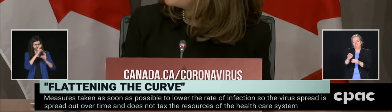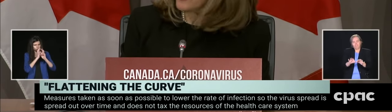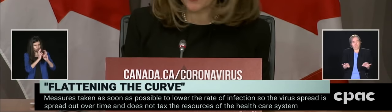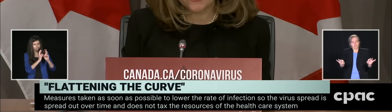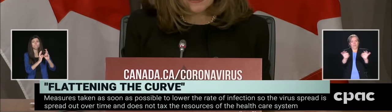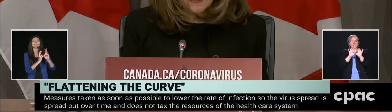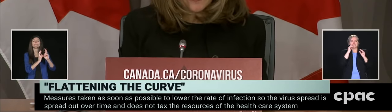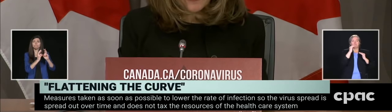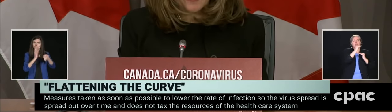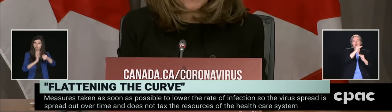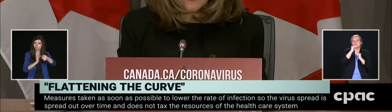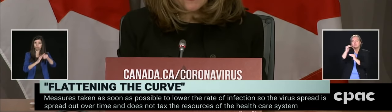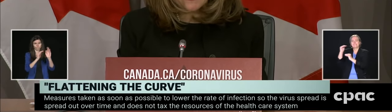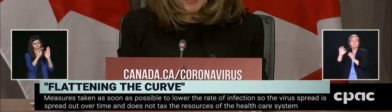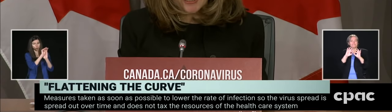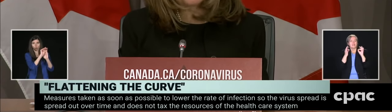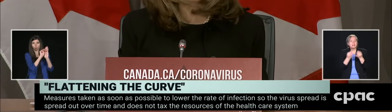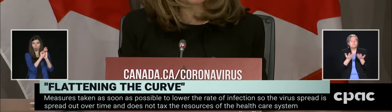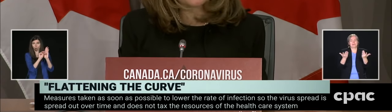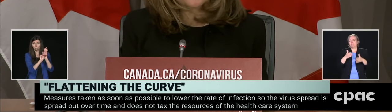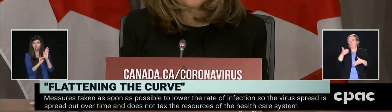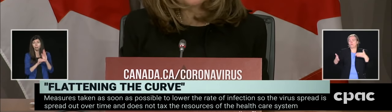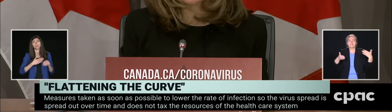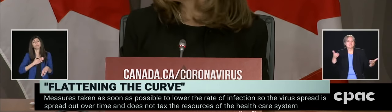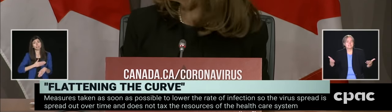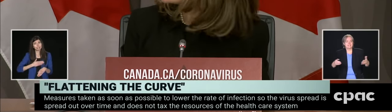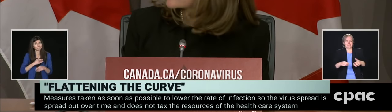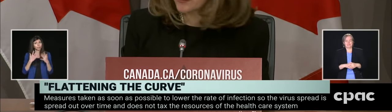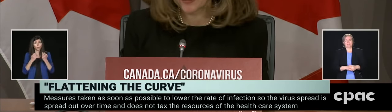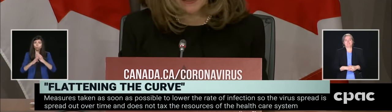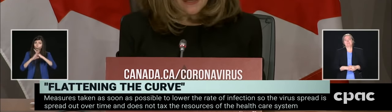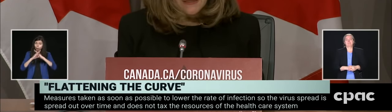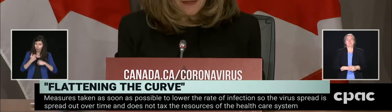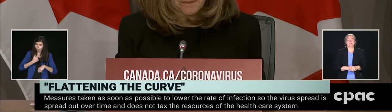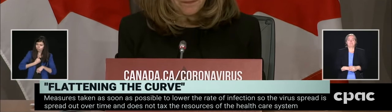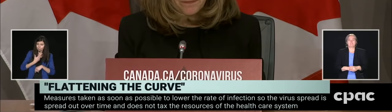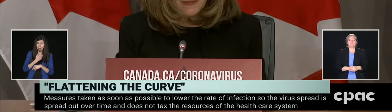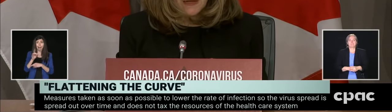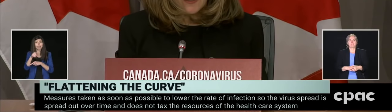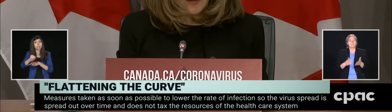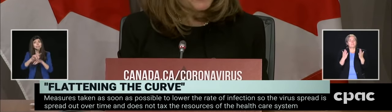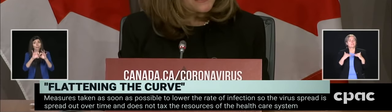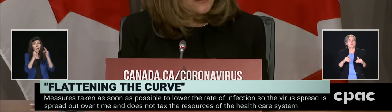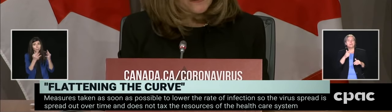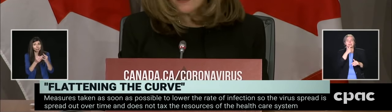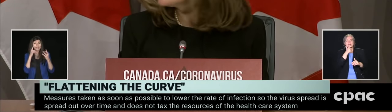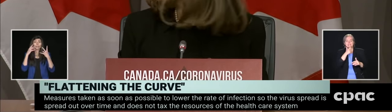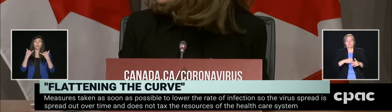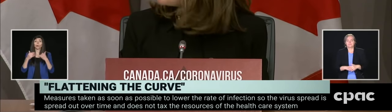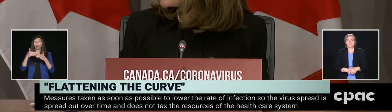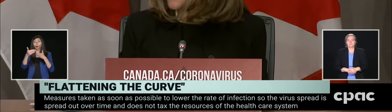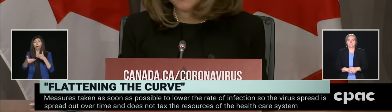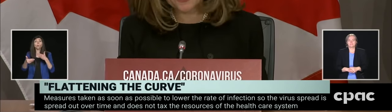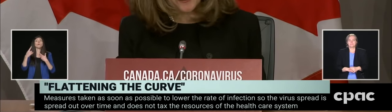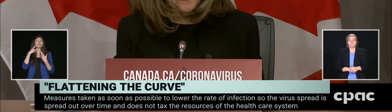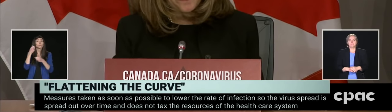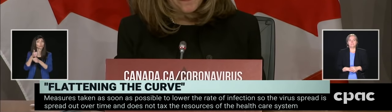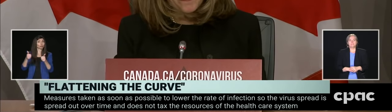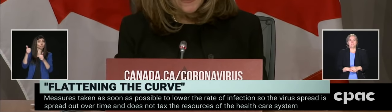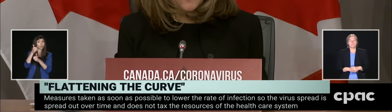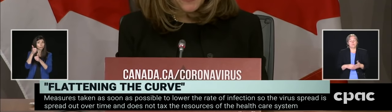Today, we are going to hear from Canada's Chief Public Health Officer, Dr. Theresa Tam, our Minister of Health, Patty